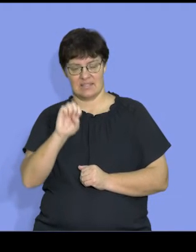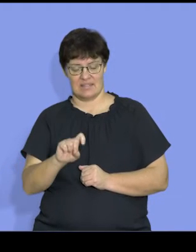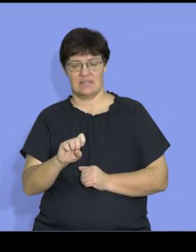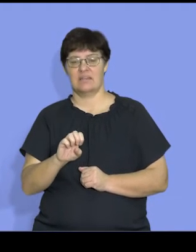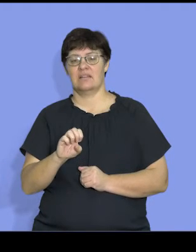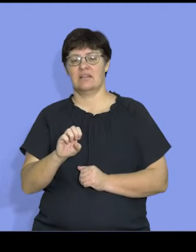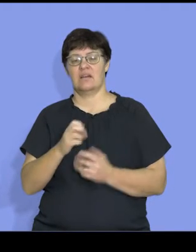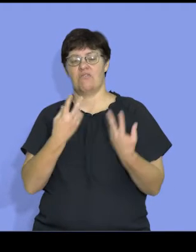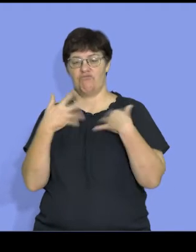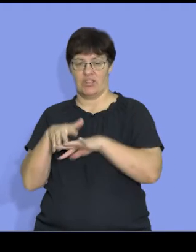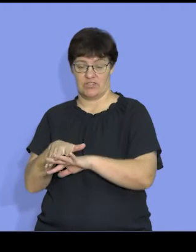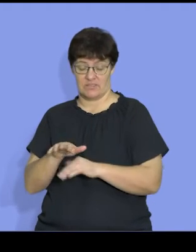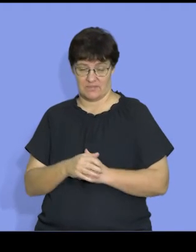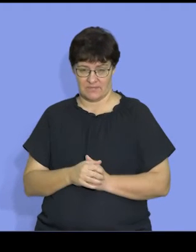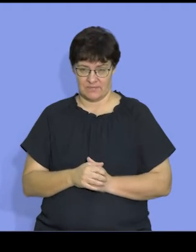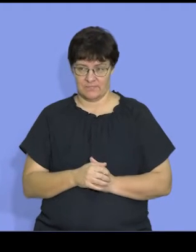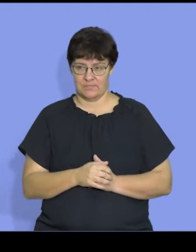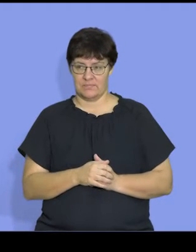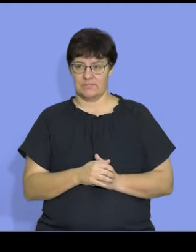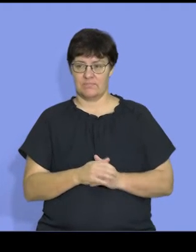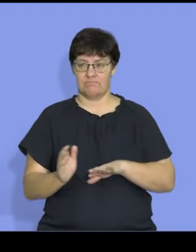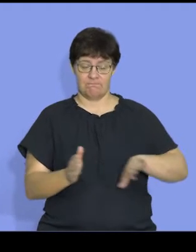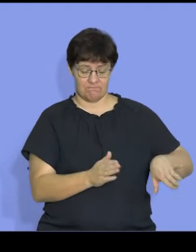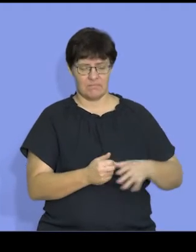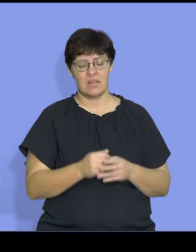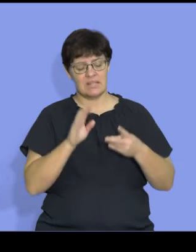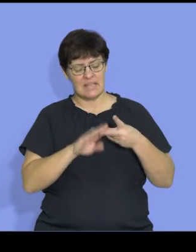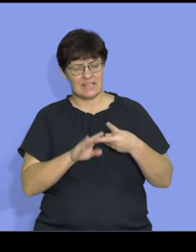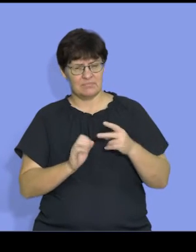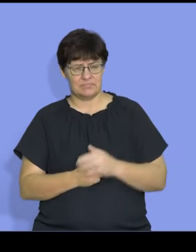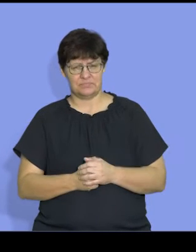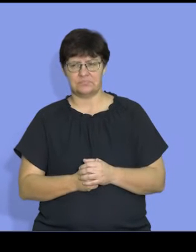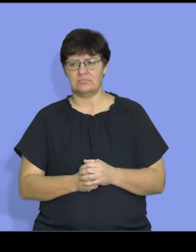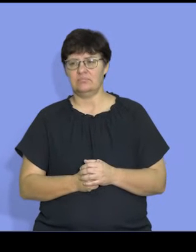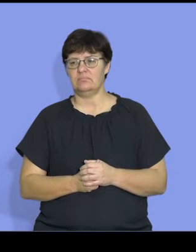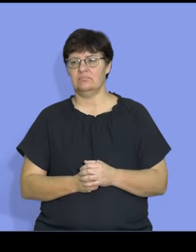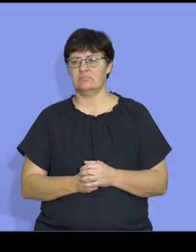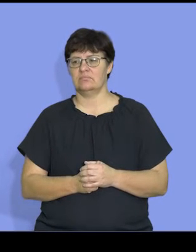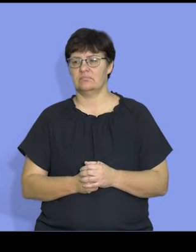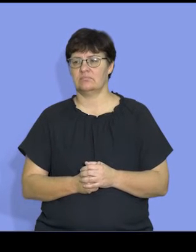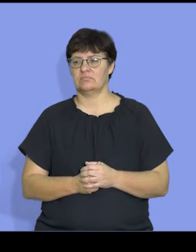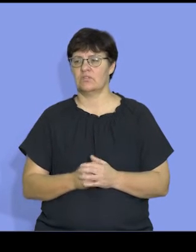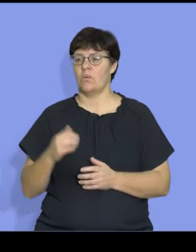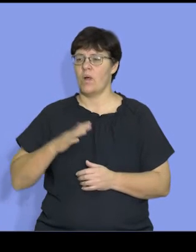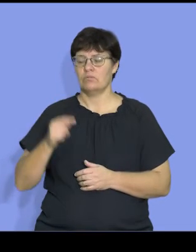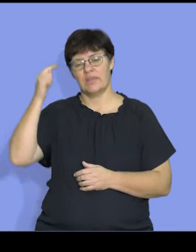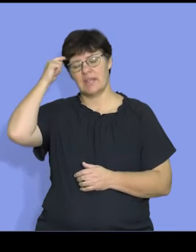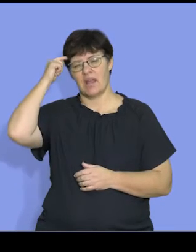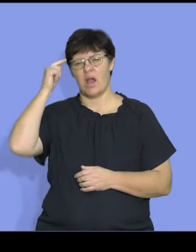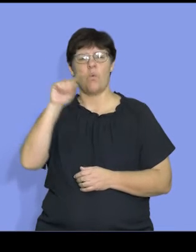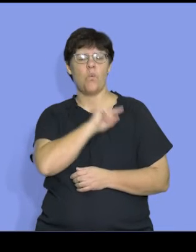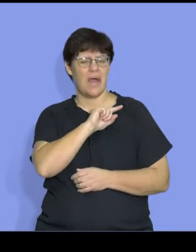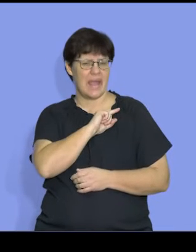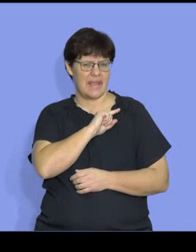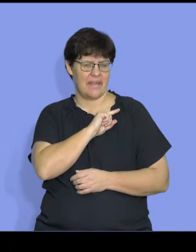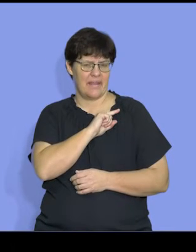Right. Now, we've got another type of a reaction, and we want to also try to think about the reason